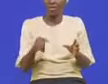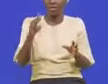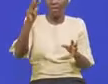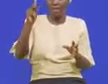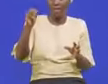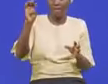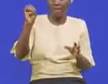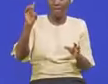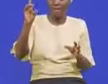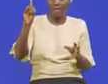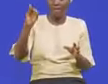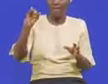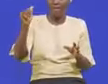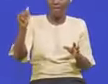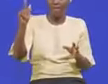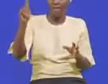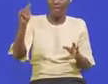Gbãtɔ nye avulela